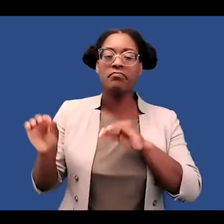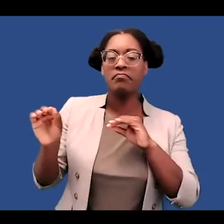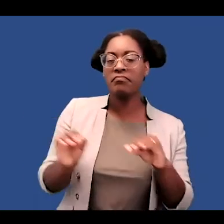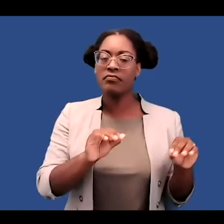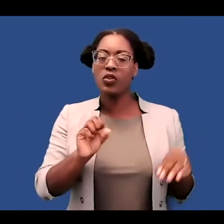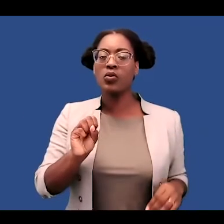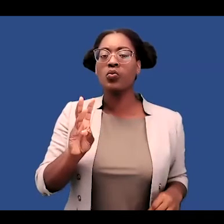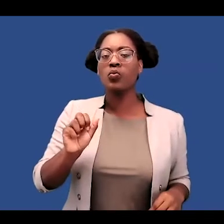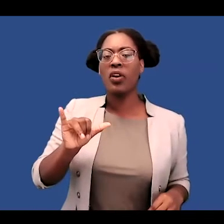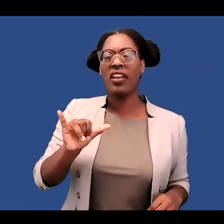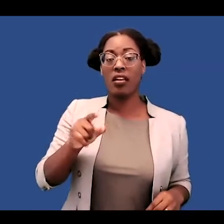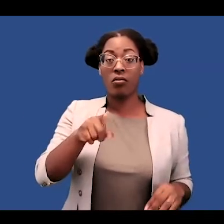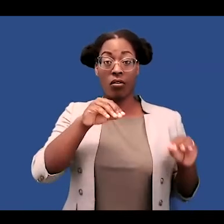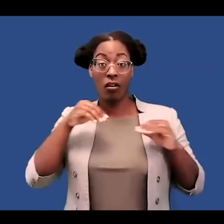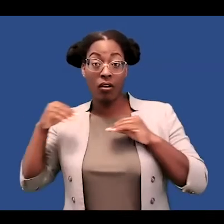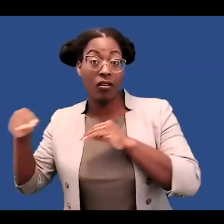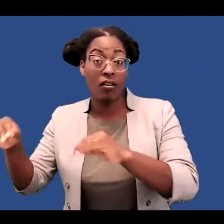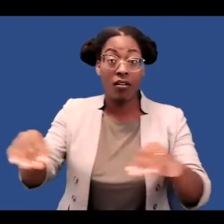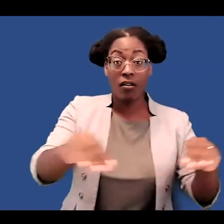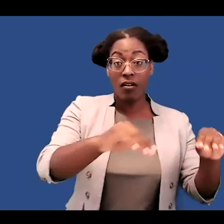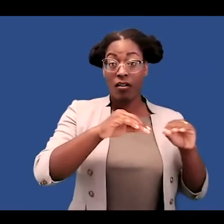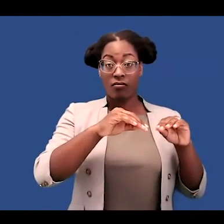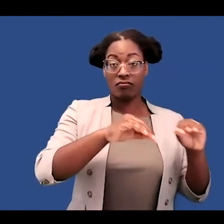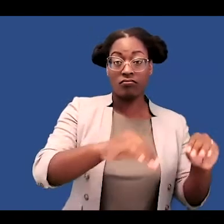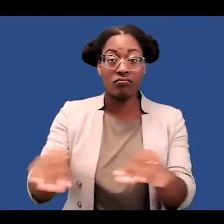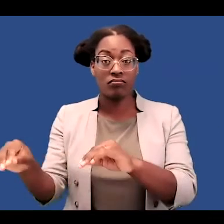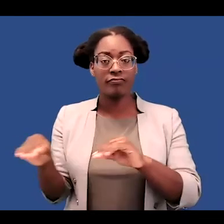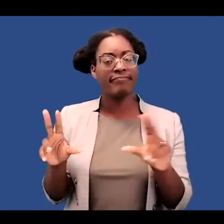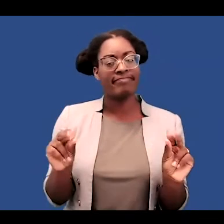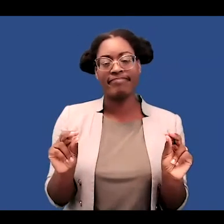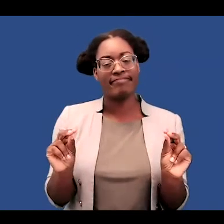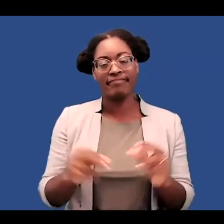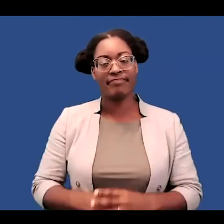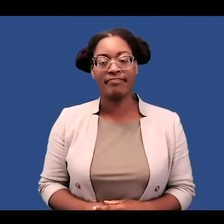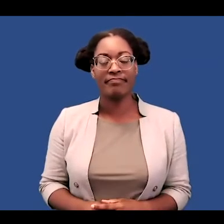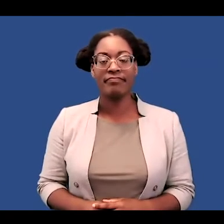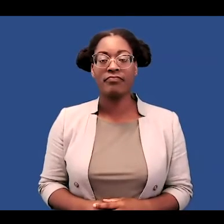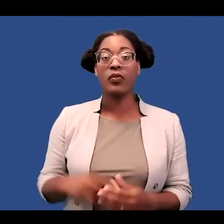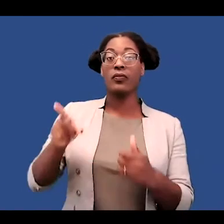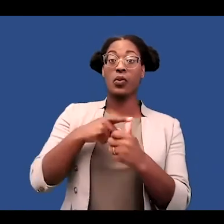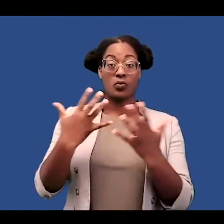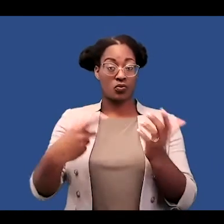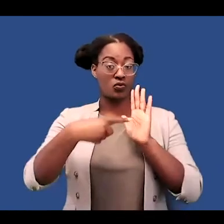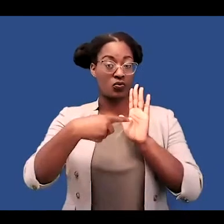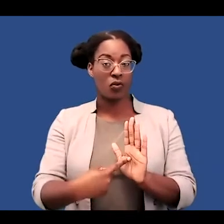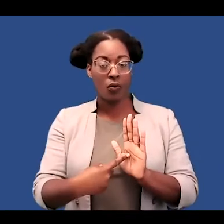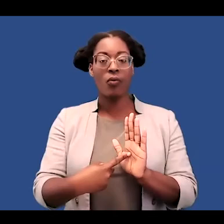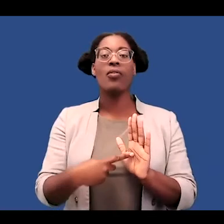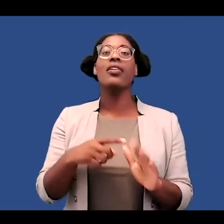sway. No circles. The first method I would like to demonstrate is the front to back